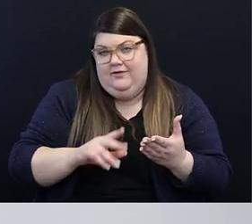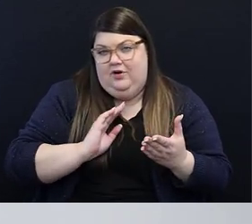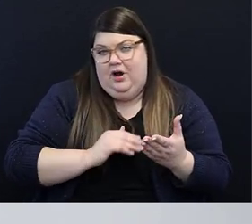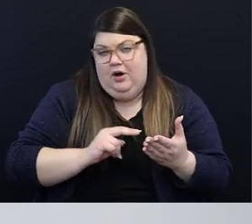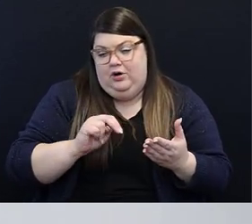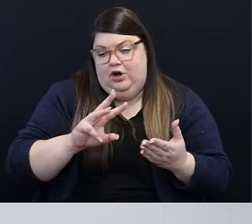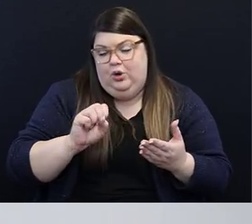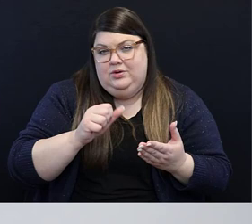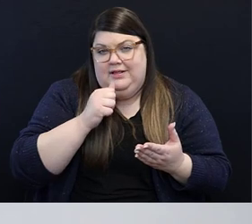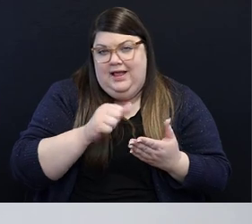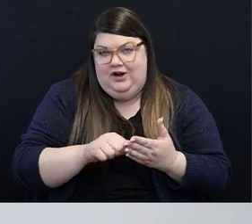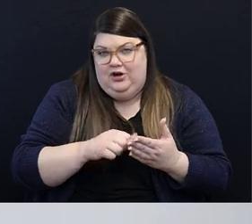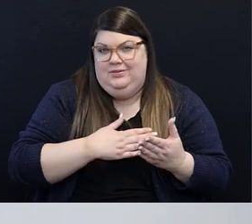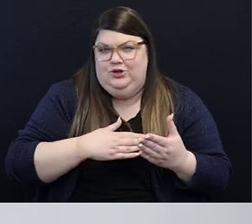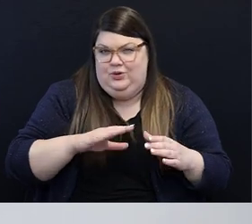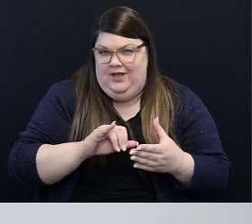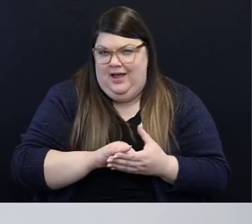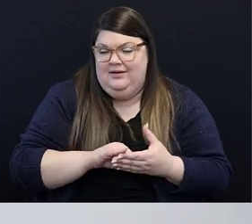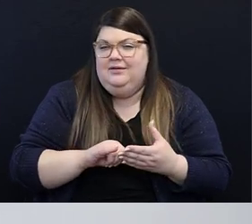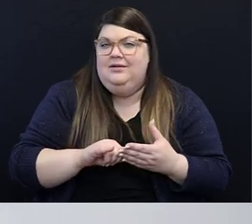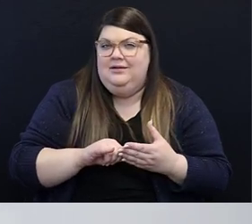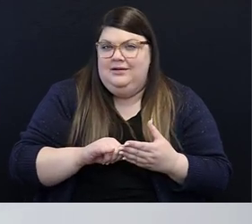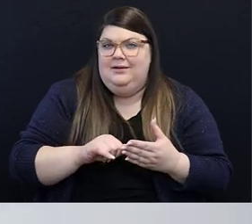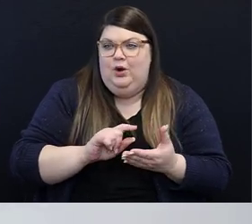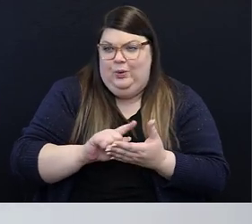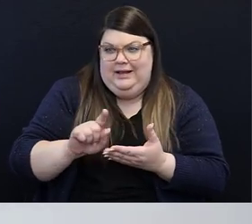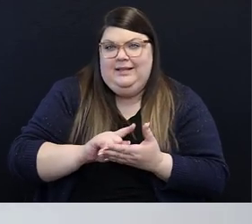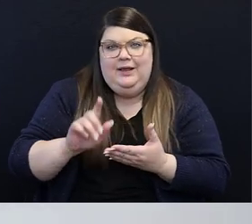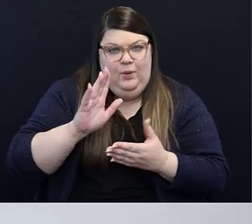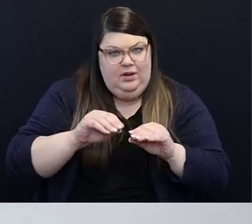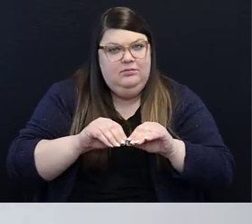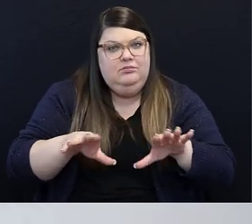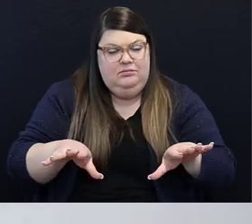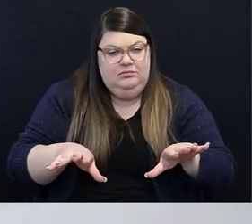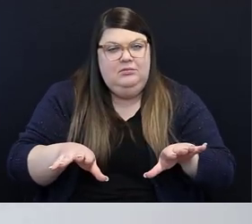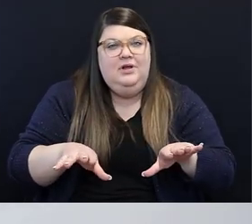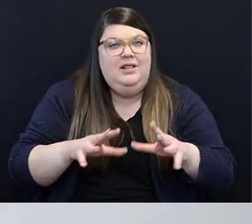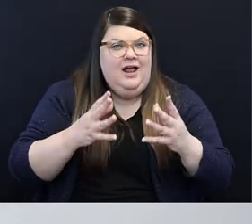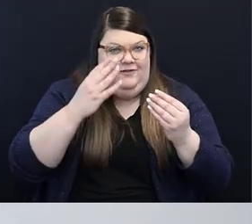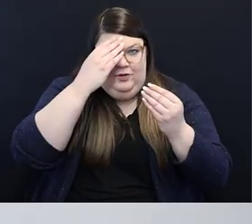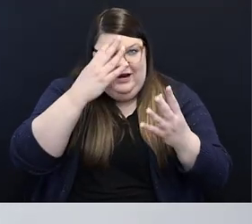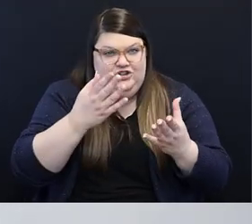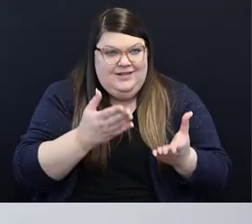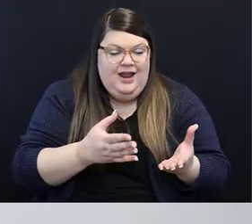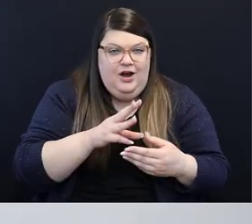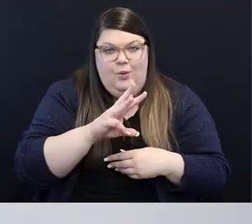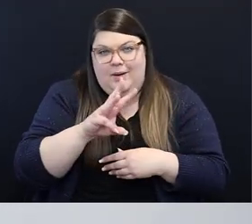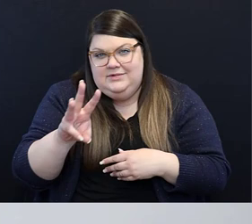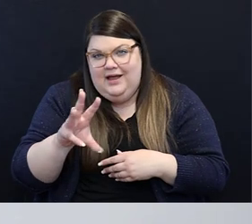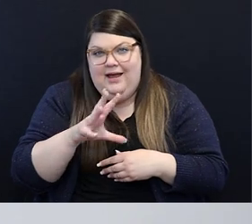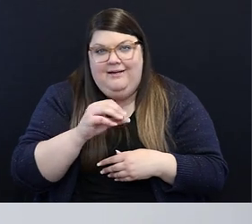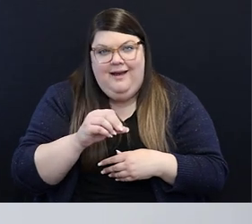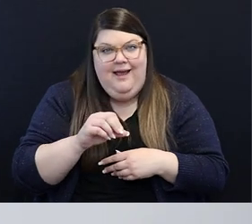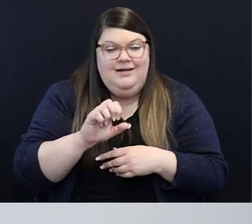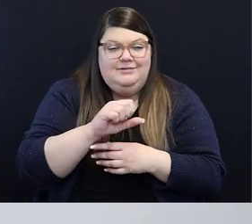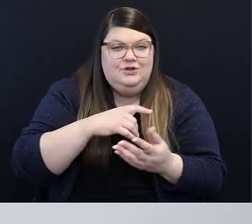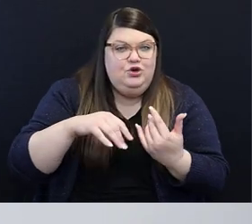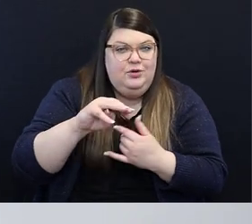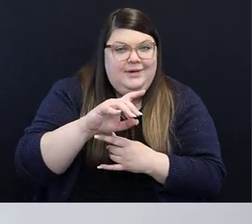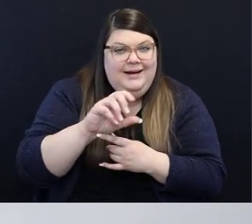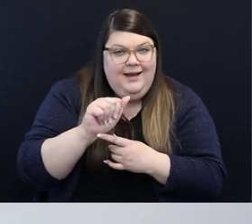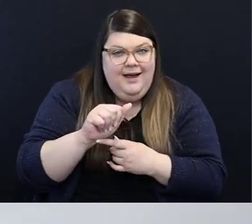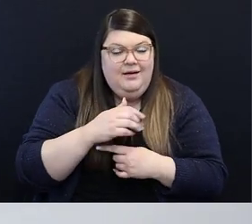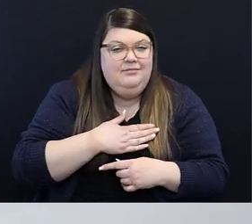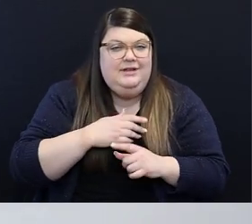do so. It's gonna start coming out weekly. There's a lot of information there and on our website, so keep track of what's happening, social media,